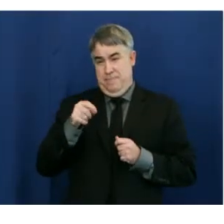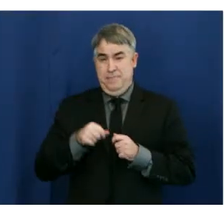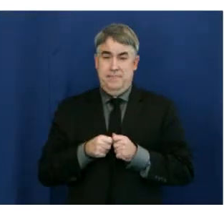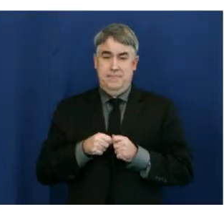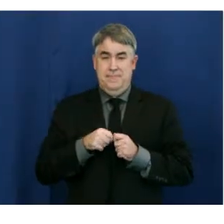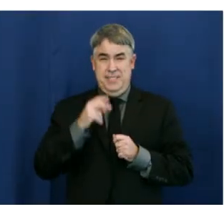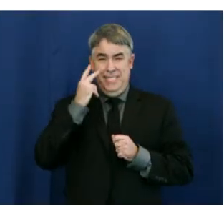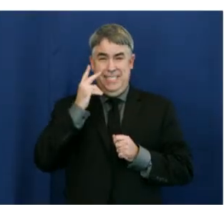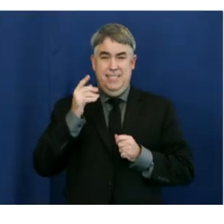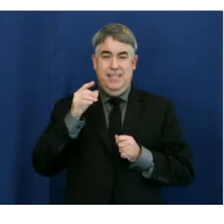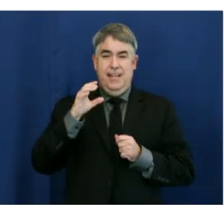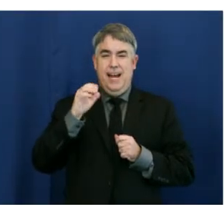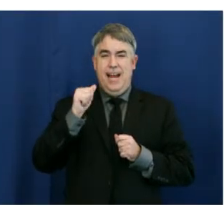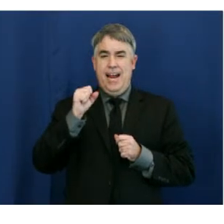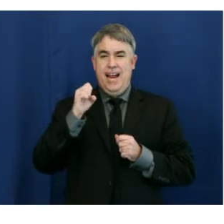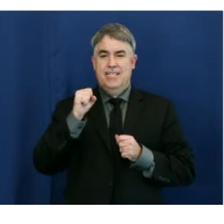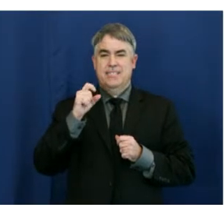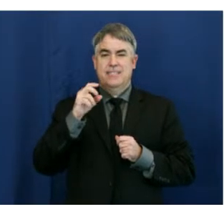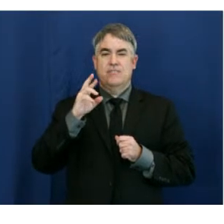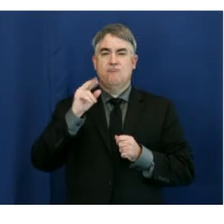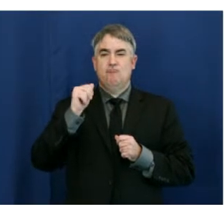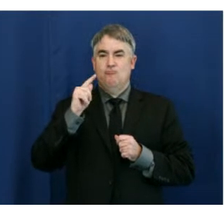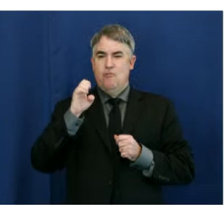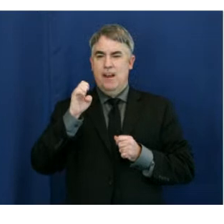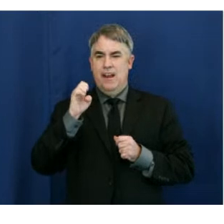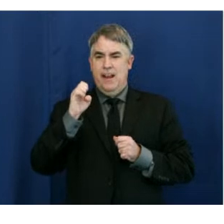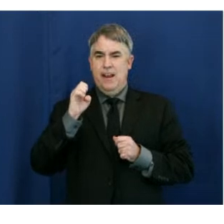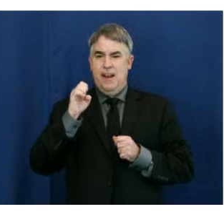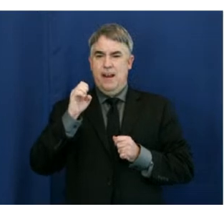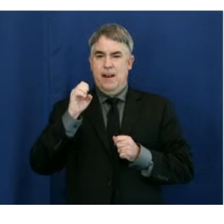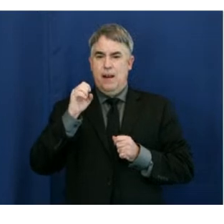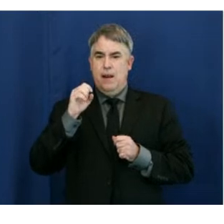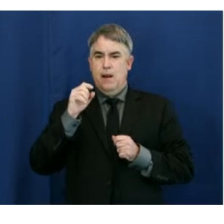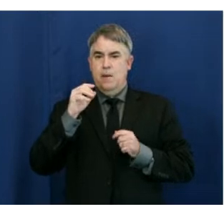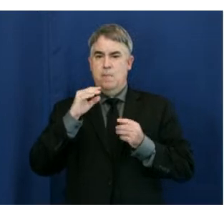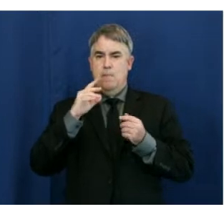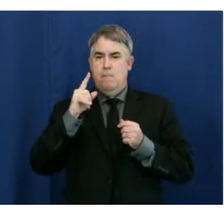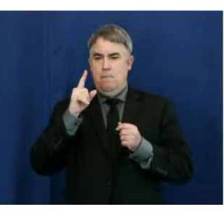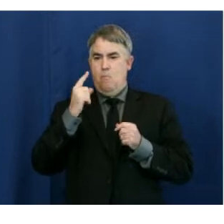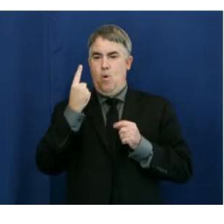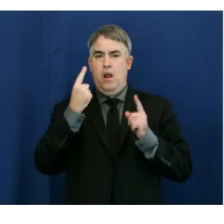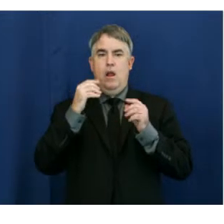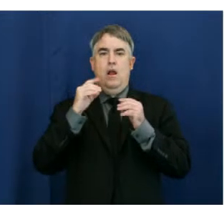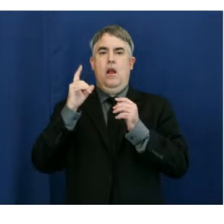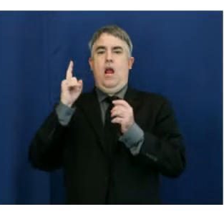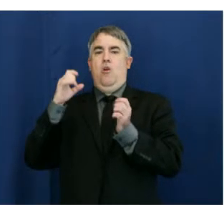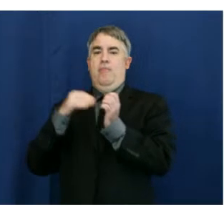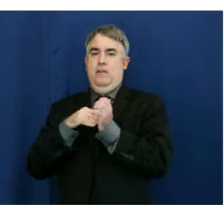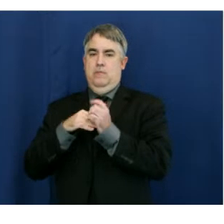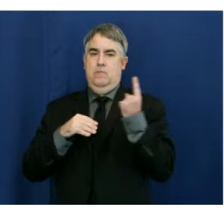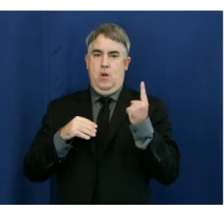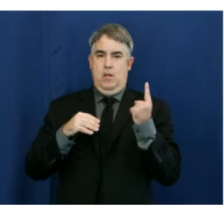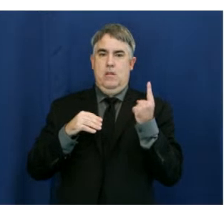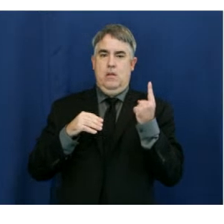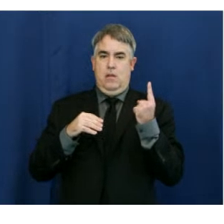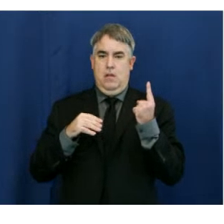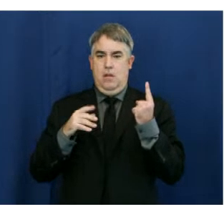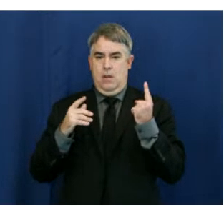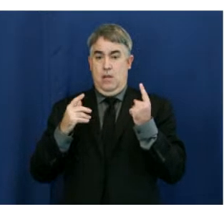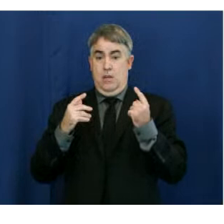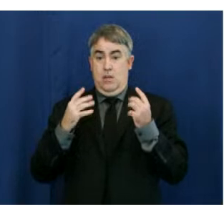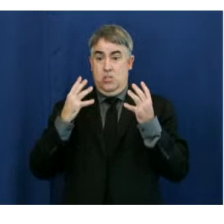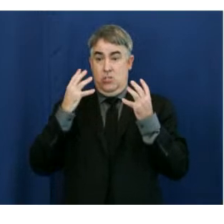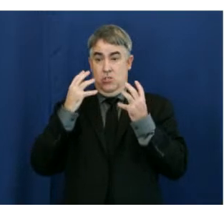the case rate per 100,000 by zip code. Obviously, the dark colors there representing the communities